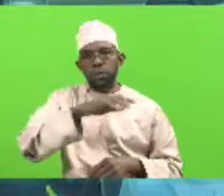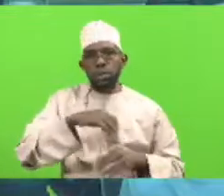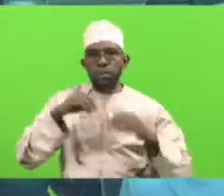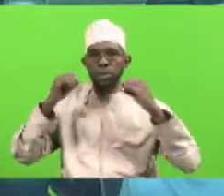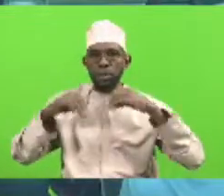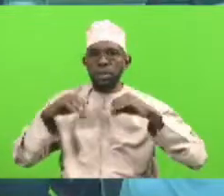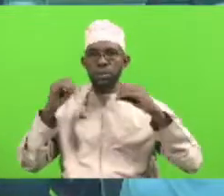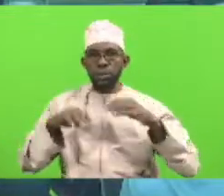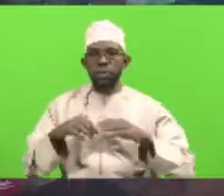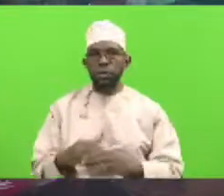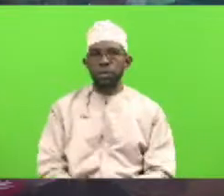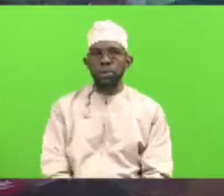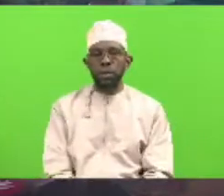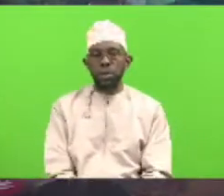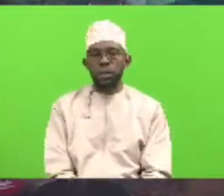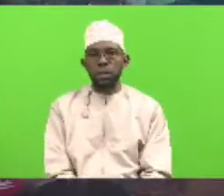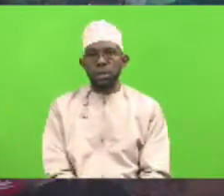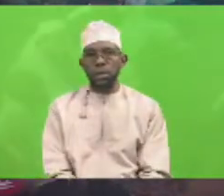barakatuh.